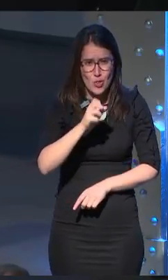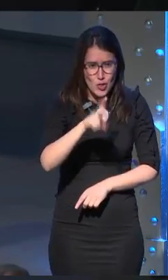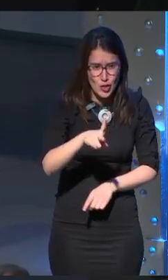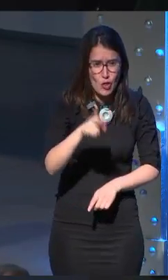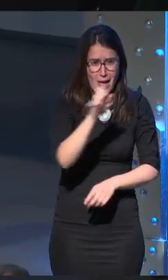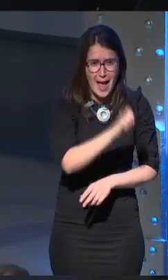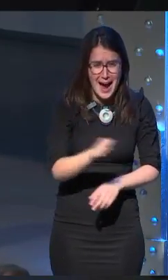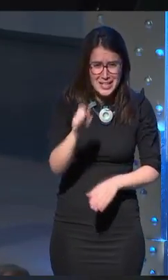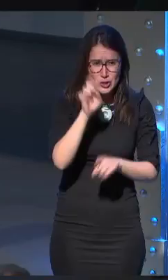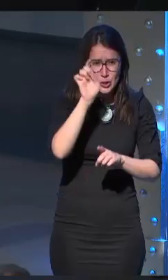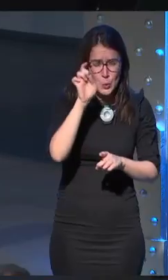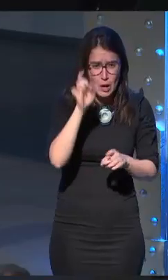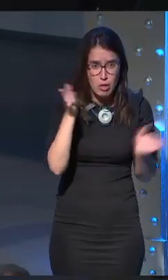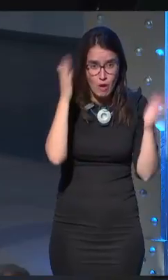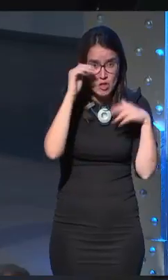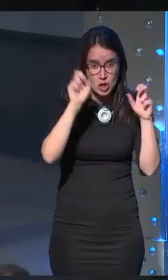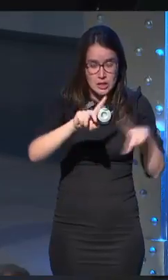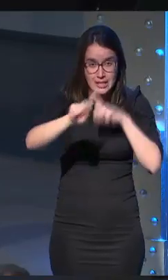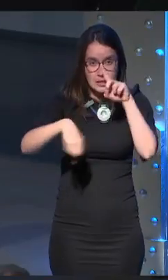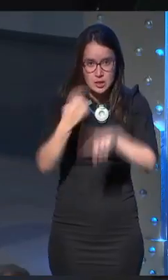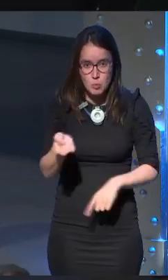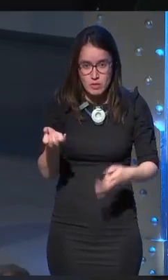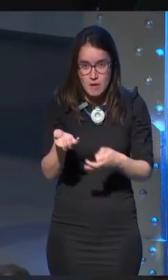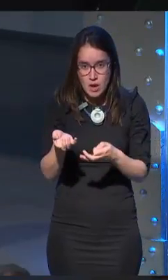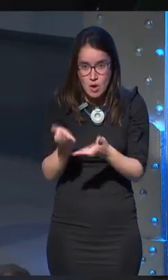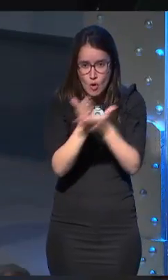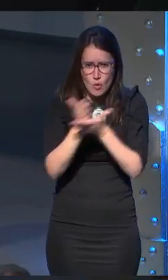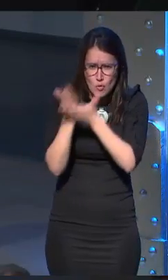having to catch up. But it is possible.